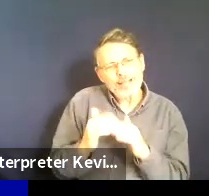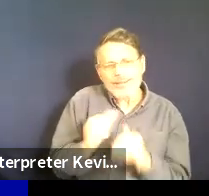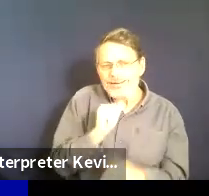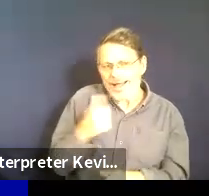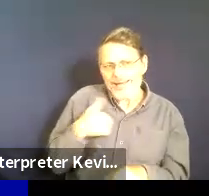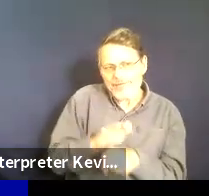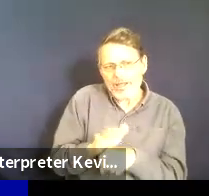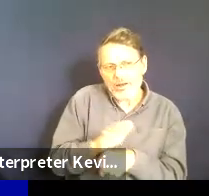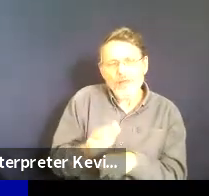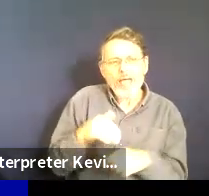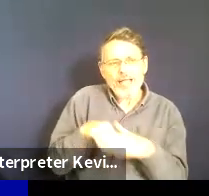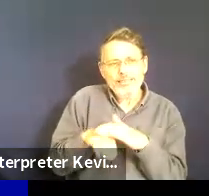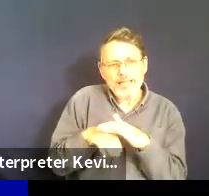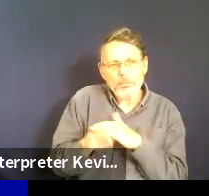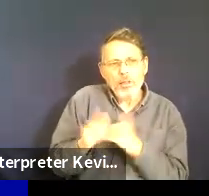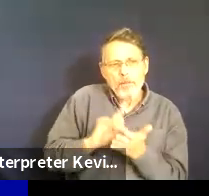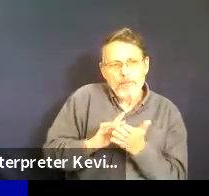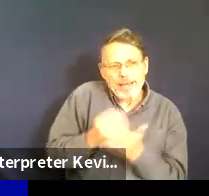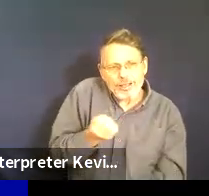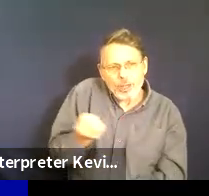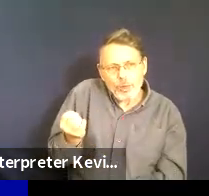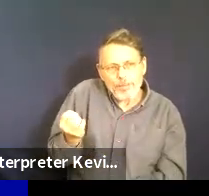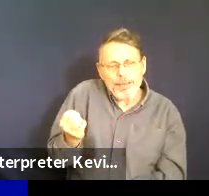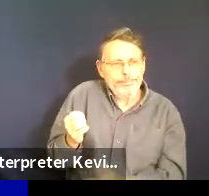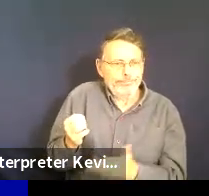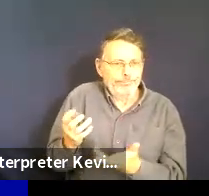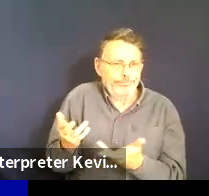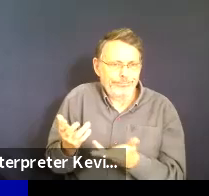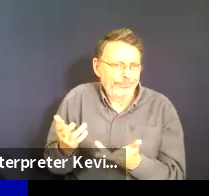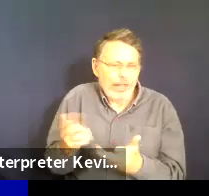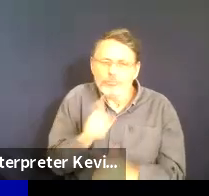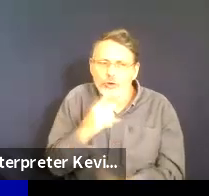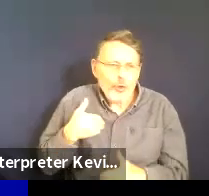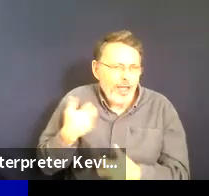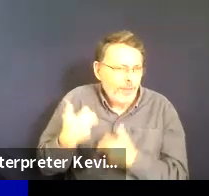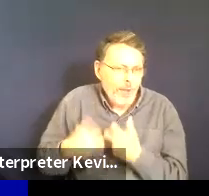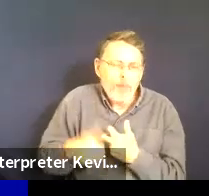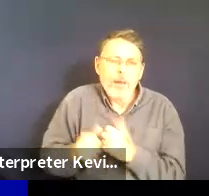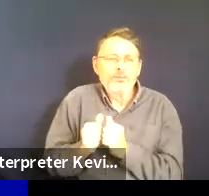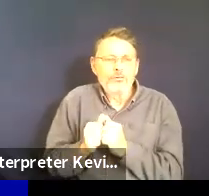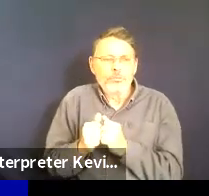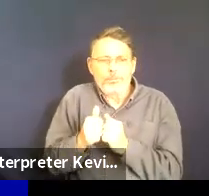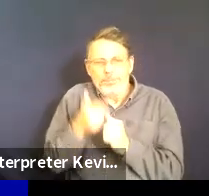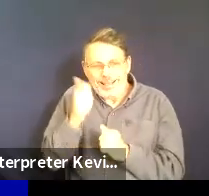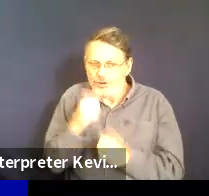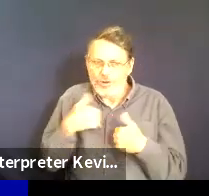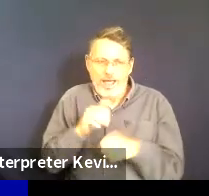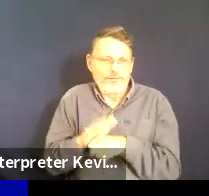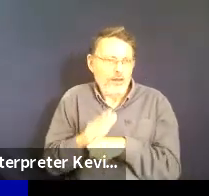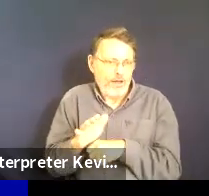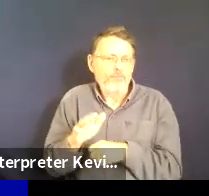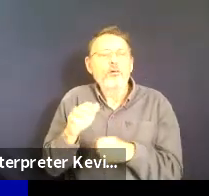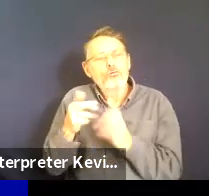medical equipment in facilities has been hampered by the lack of regulations from the Access Board on this issue. I think progress in this